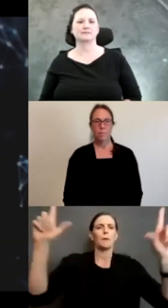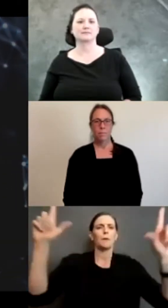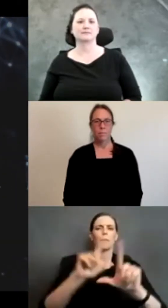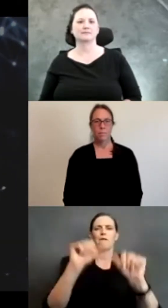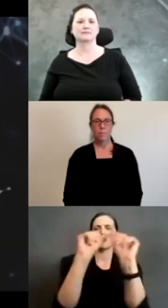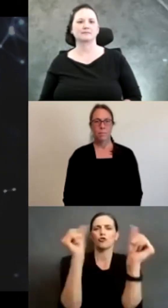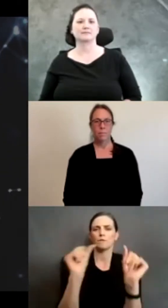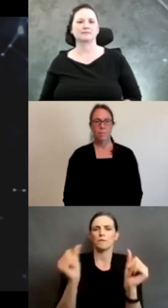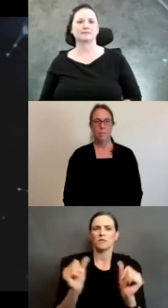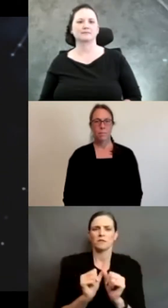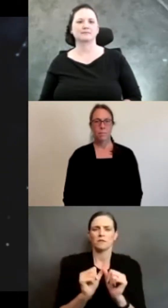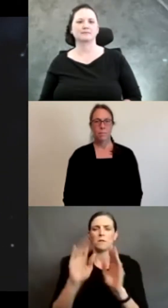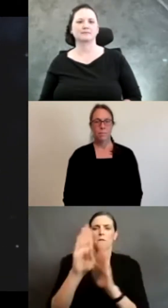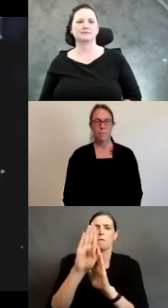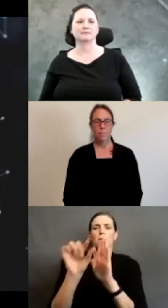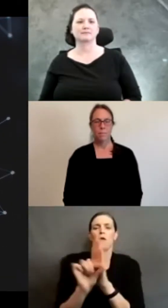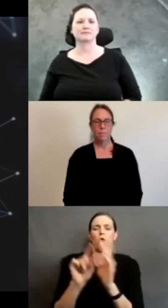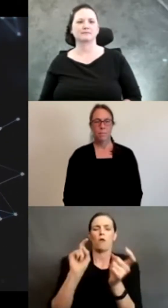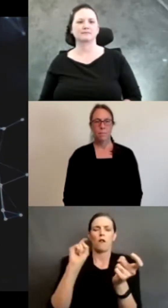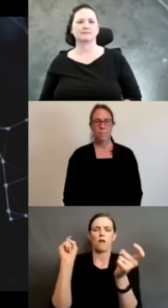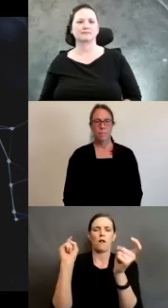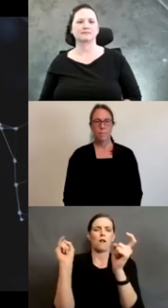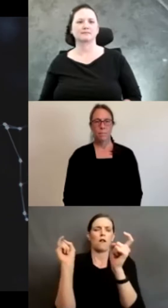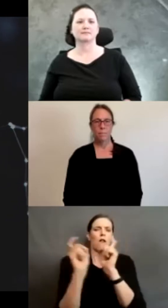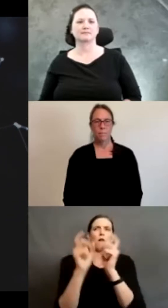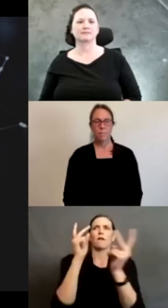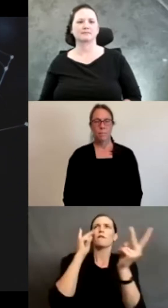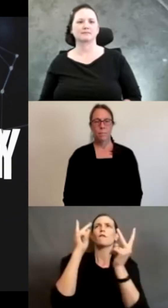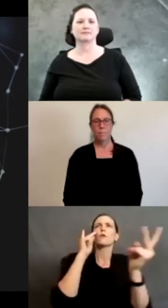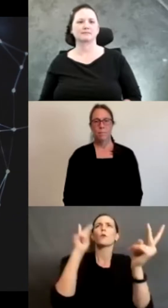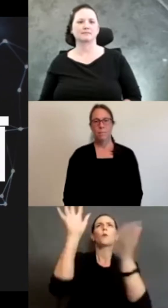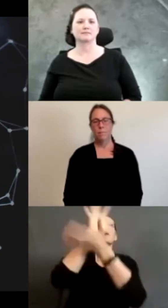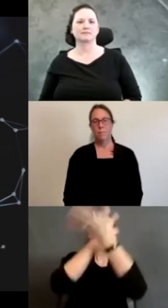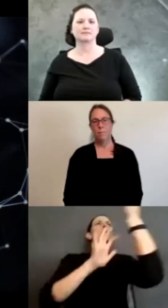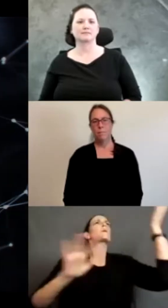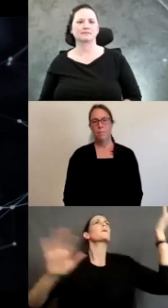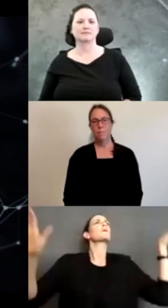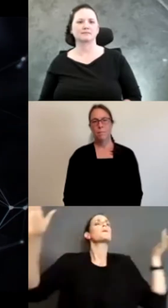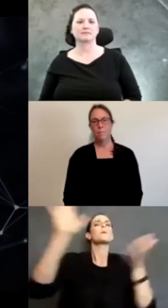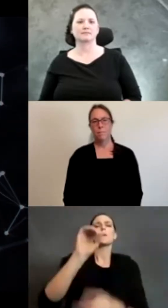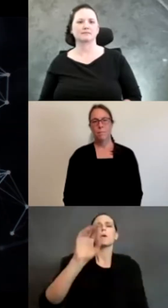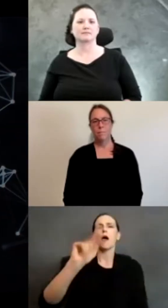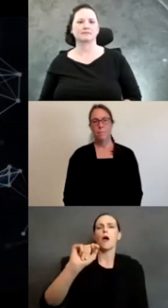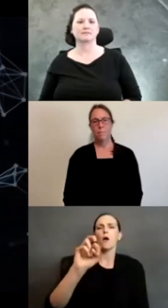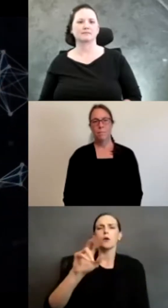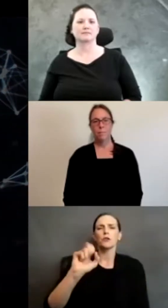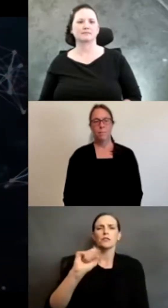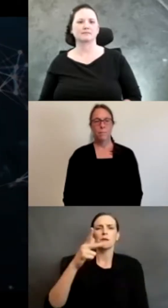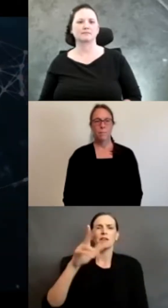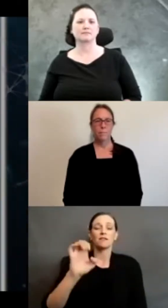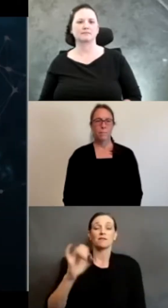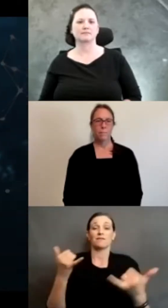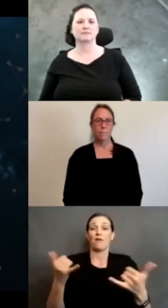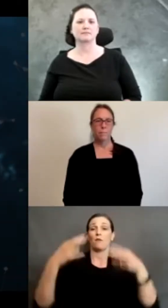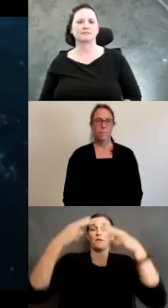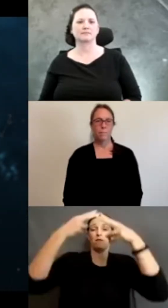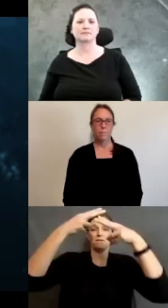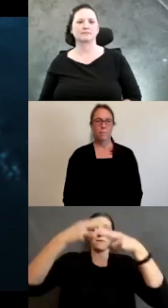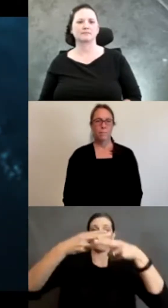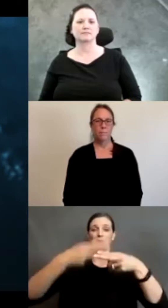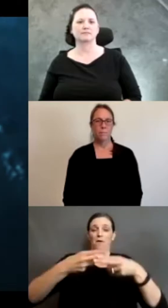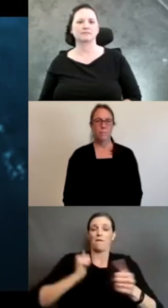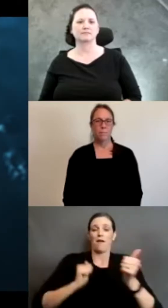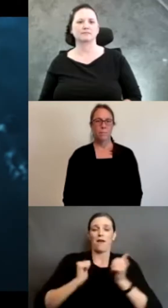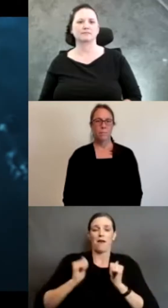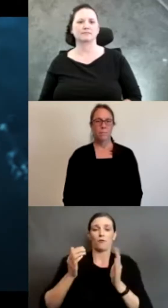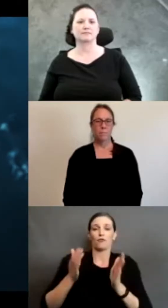view of outer space, a planet and asteroid field, as names of the cast appear. Brandon